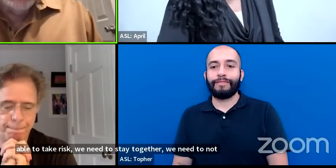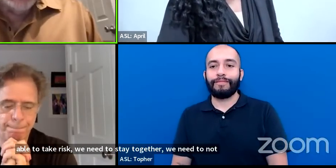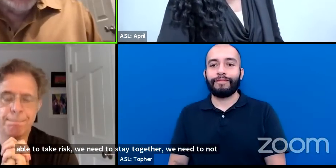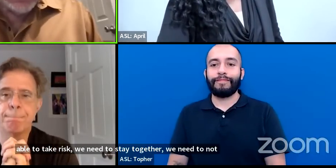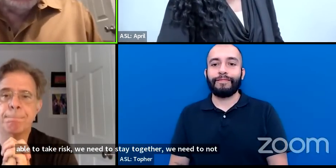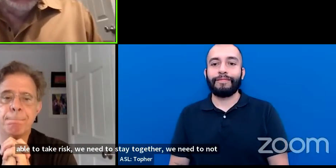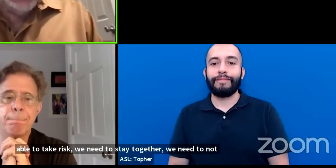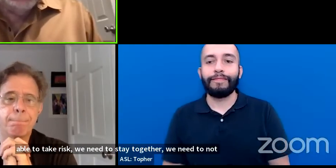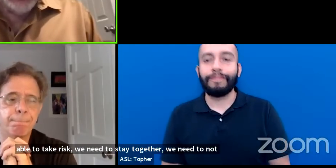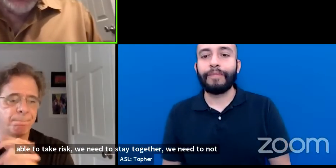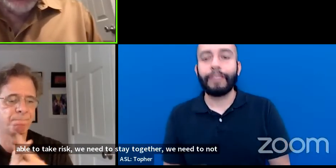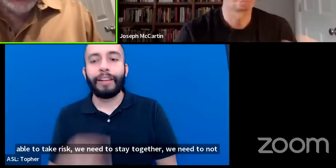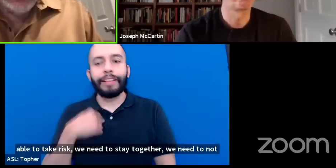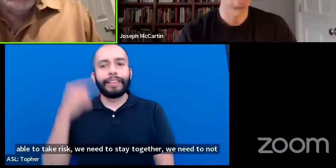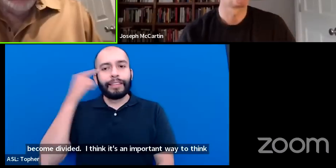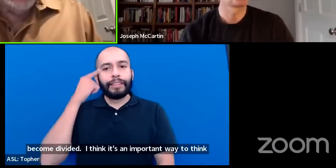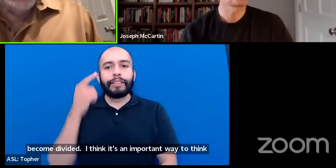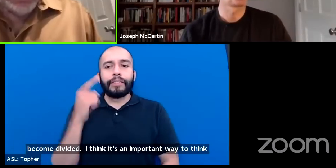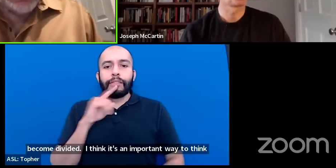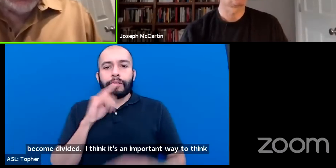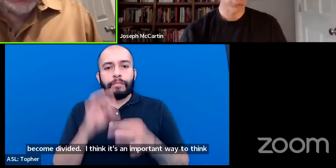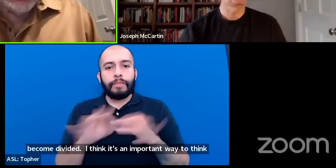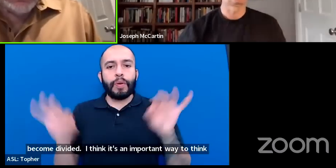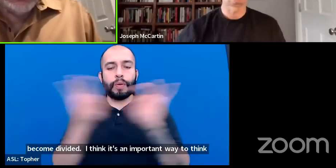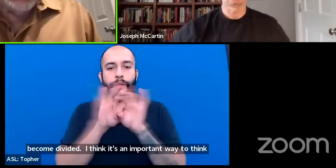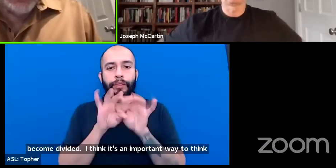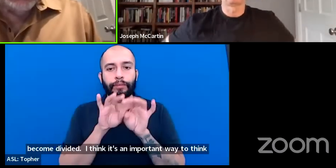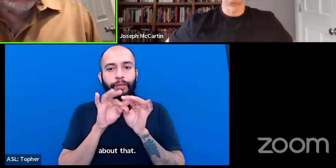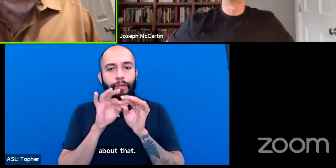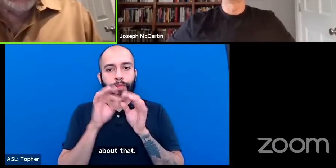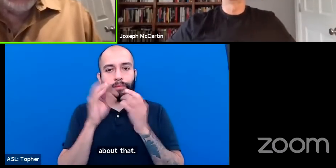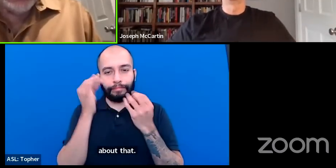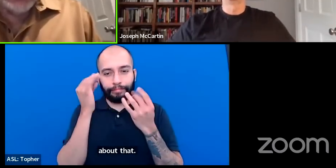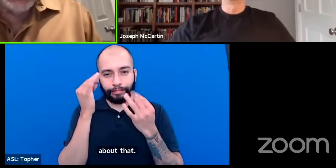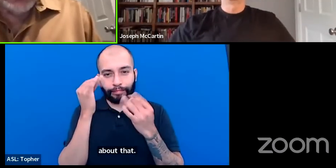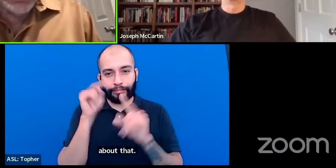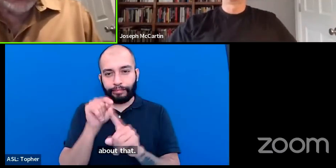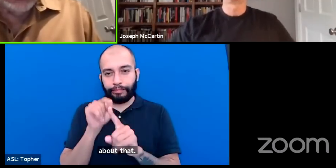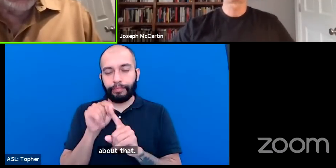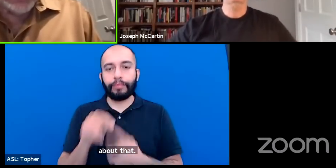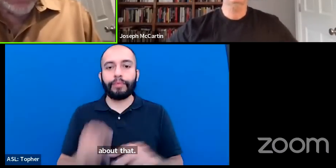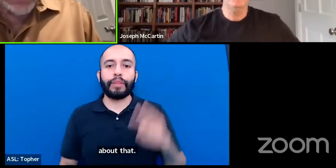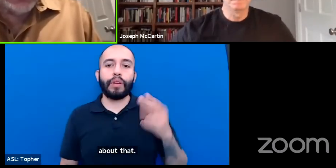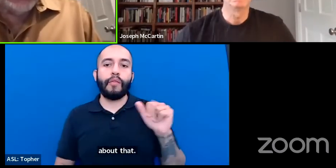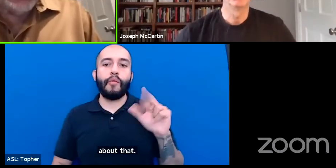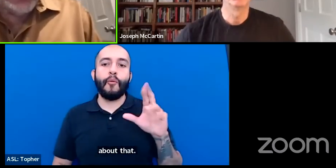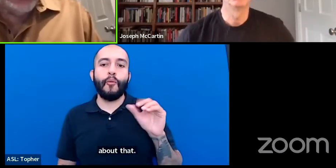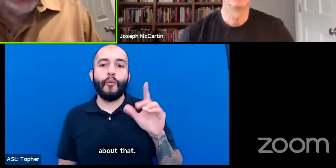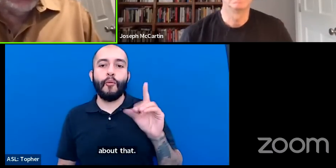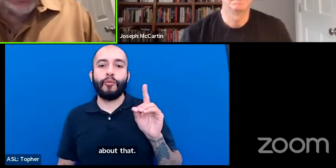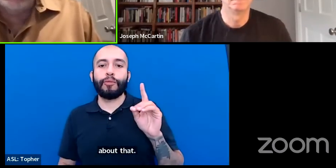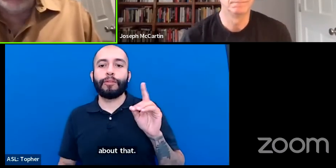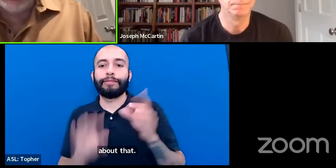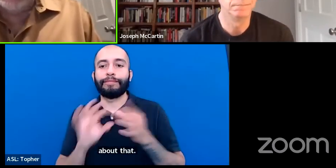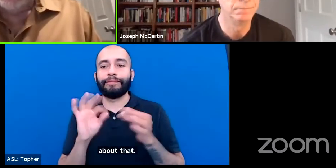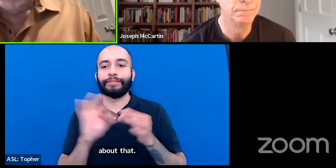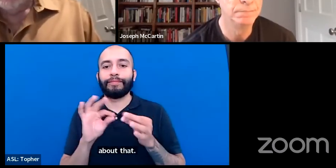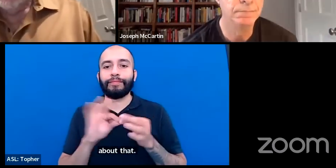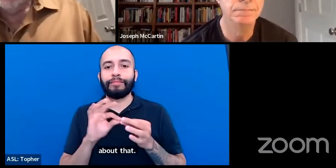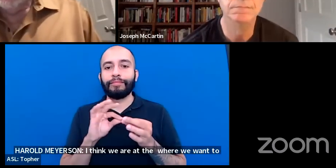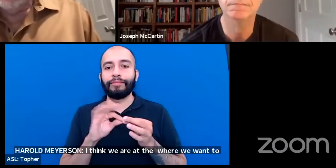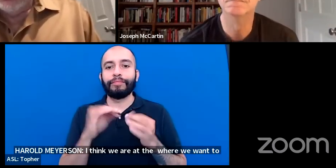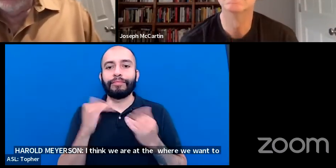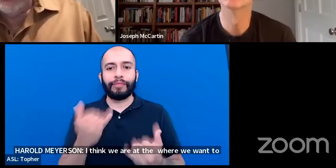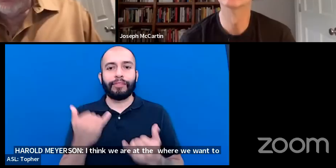I think we're at that point where we want to engender a cross discussion among all of our panelists. Stephen, you want